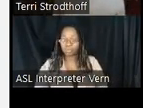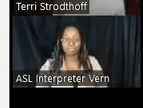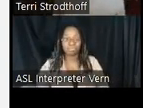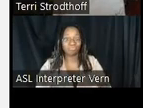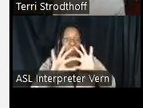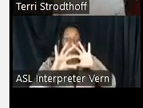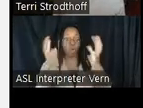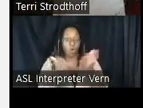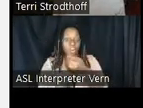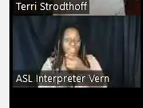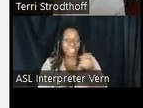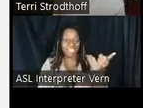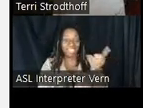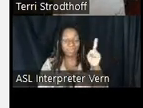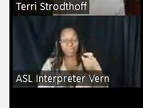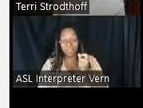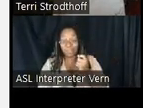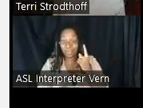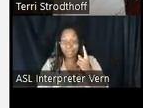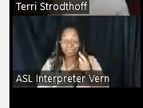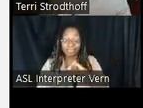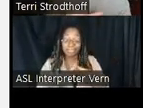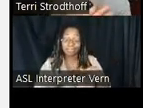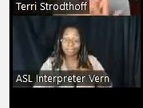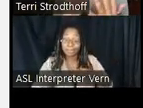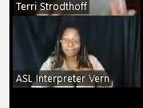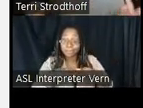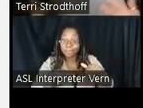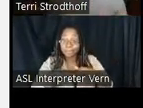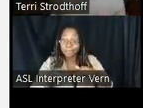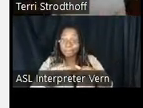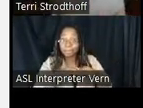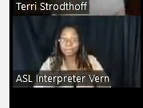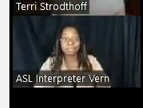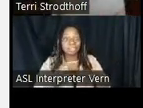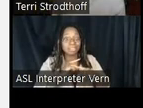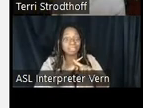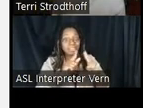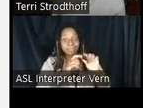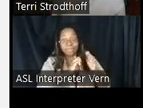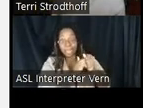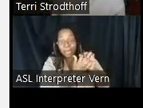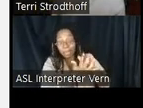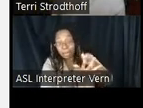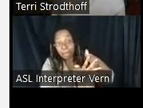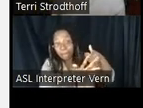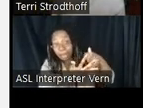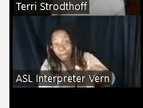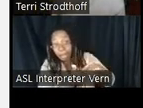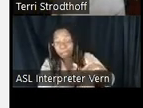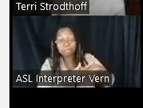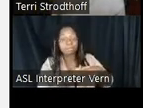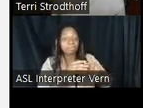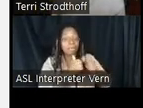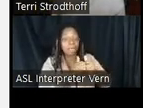It's understanding all the different levels, all the different manifestations, all the interweavings of it, all the interconnectedness